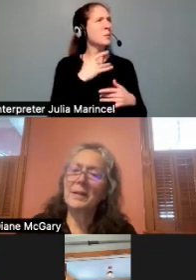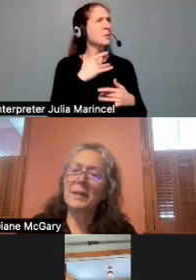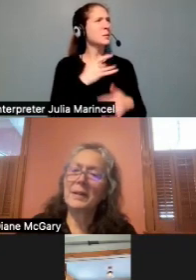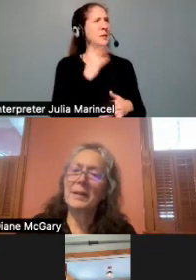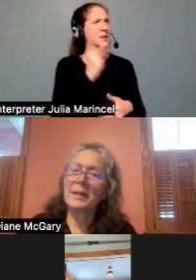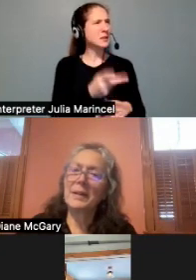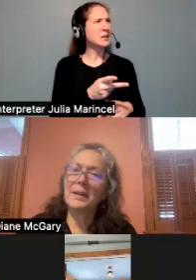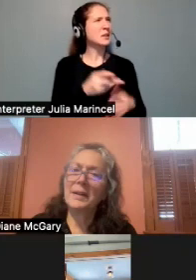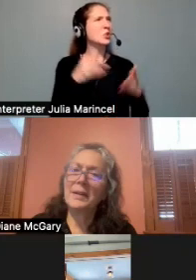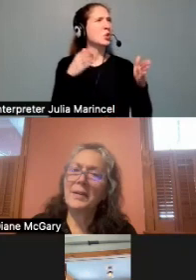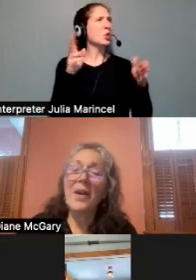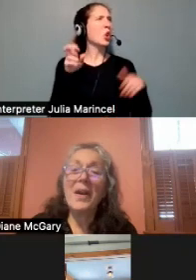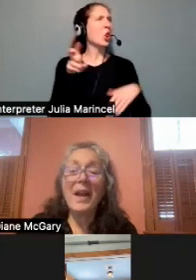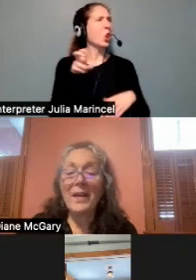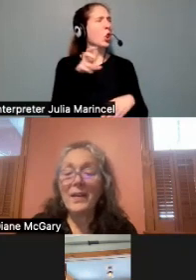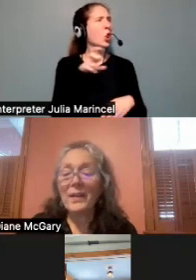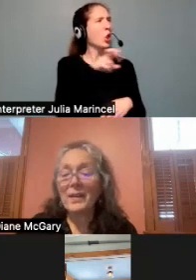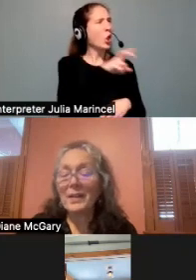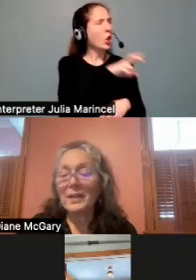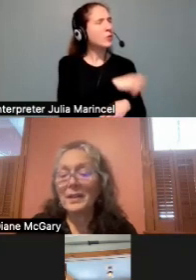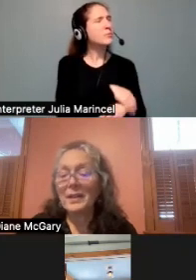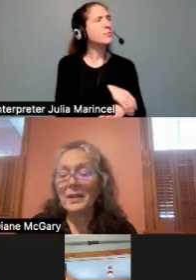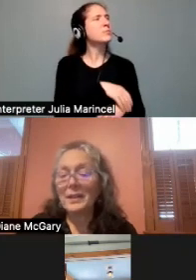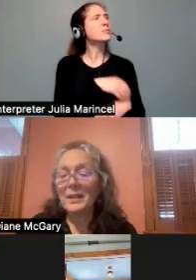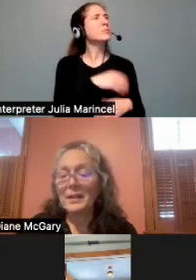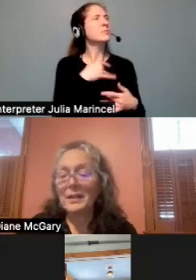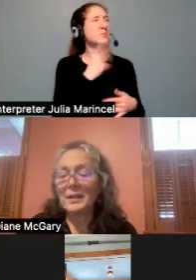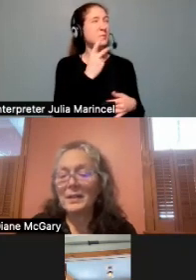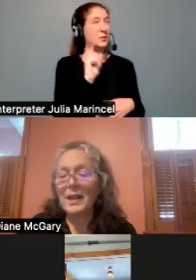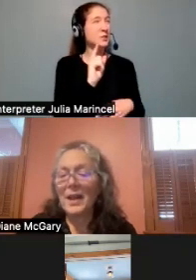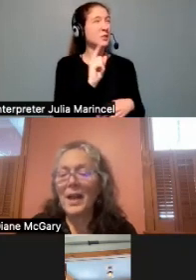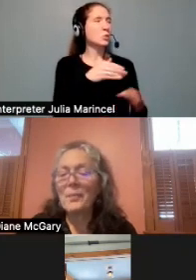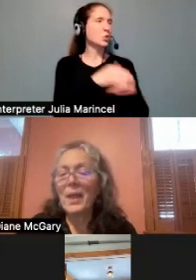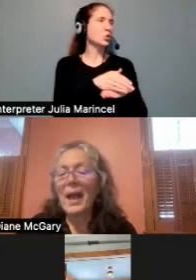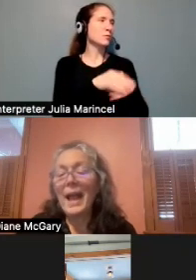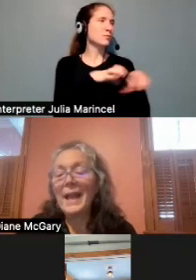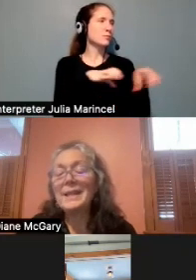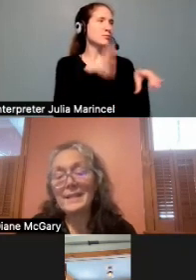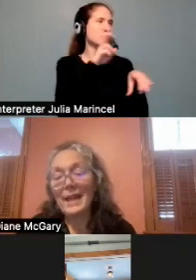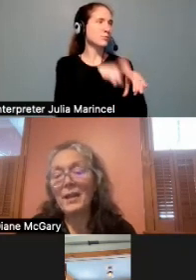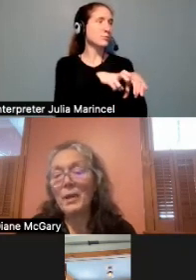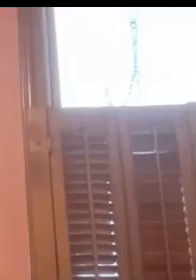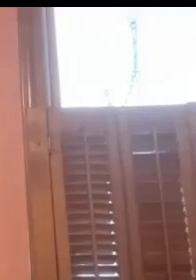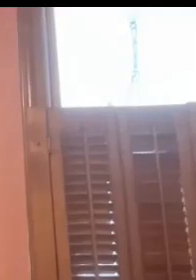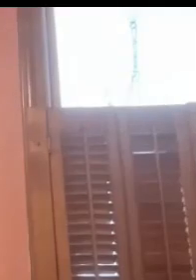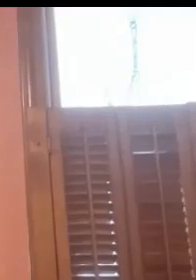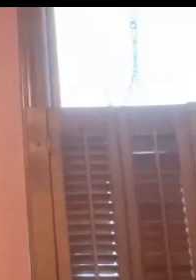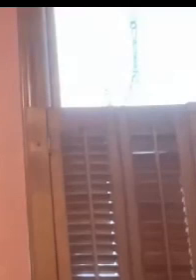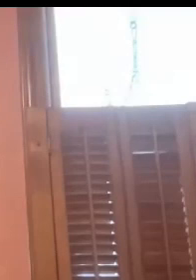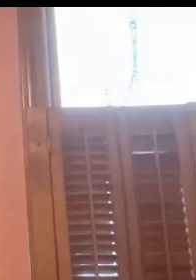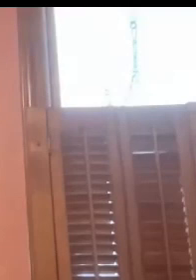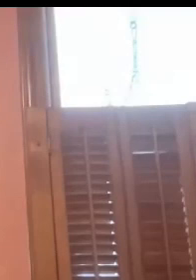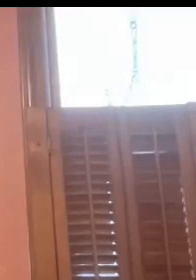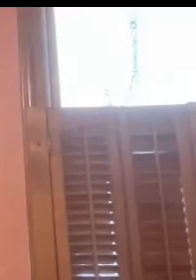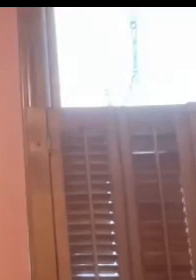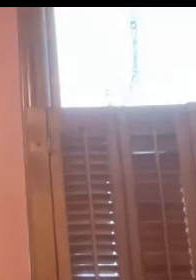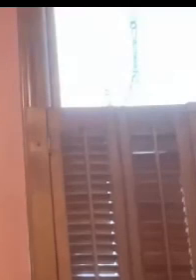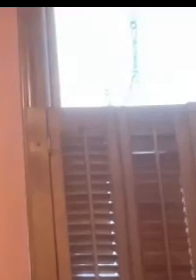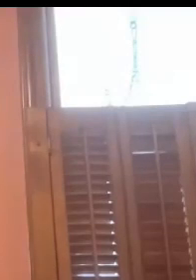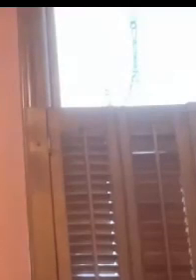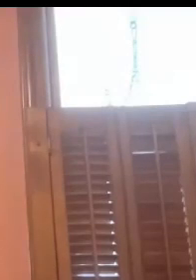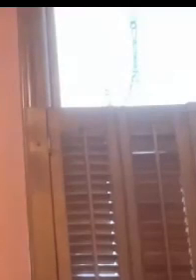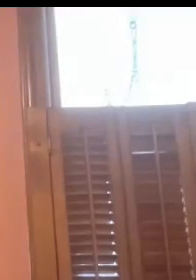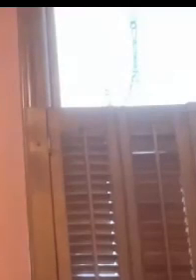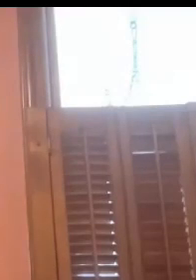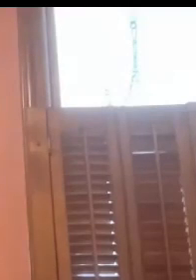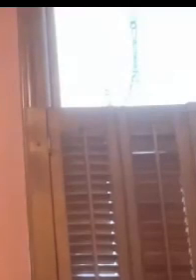on logs mostly. And then the left one is a spotted turtle. I hate to say, when I was little,